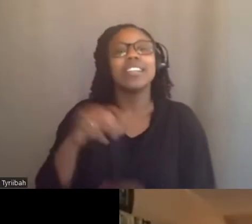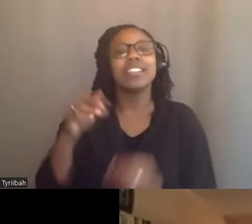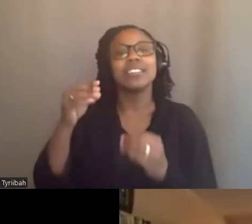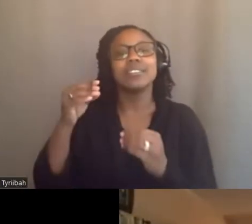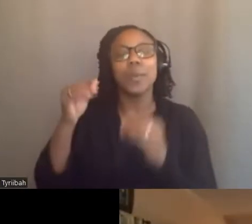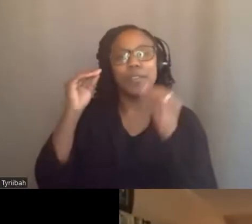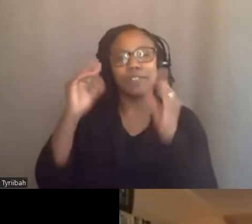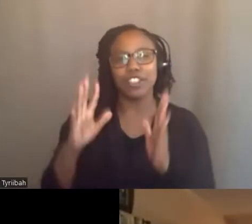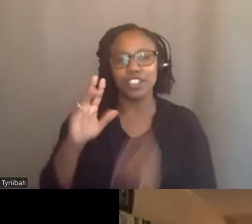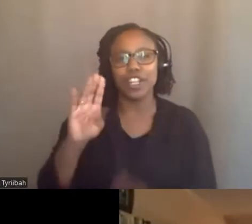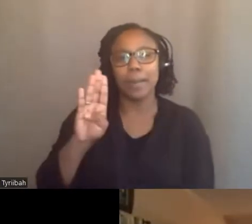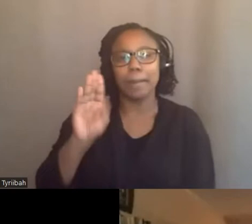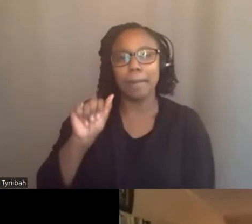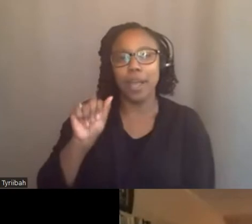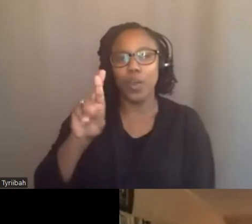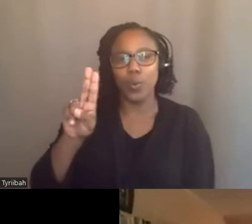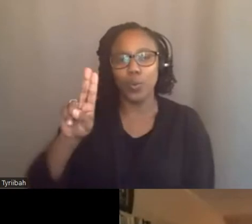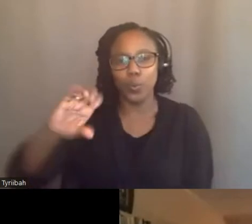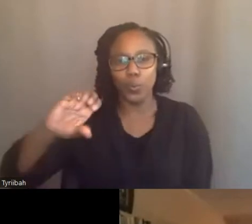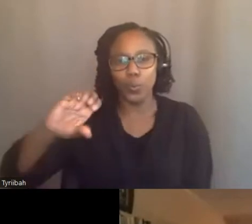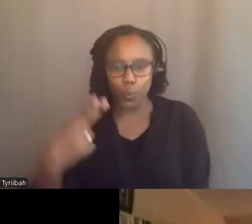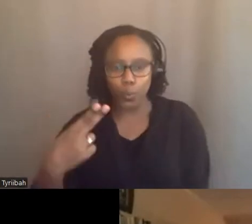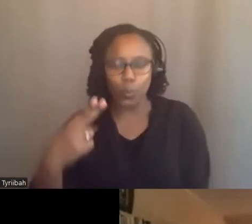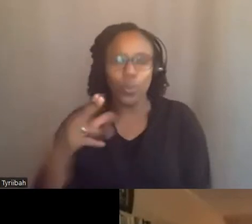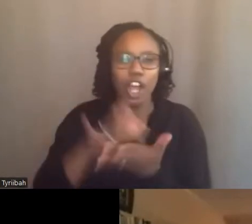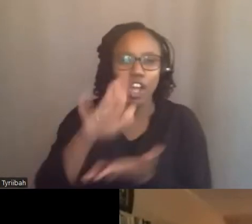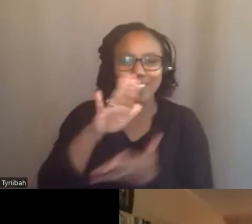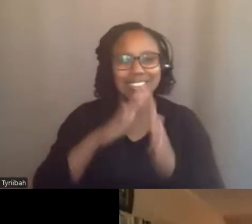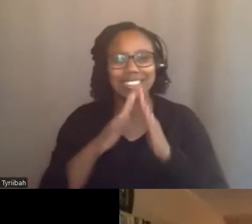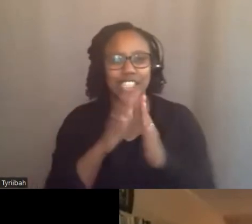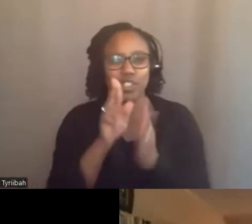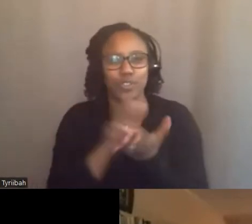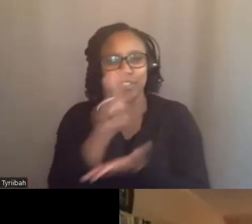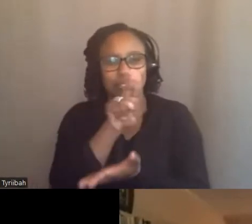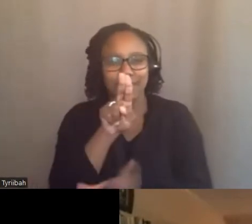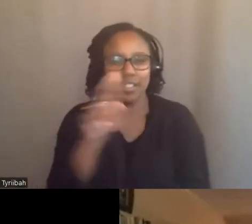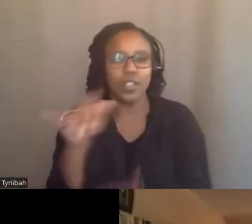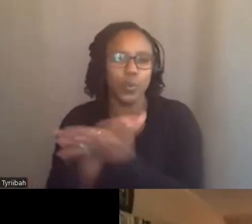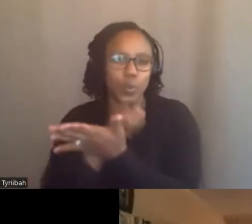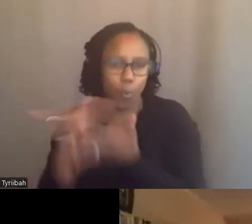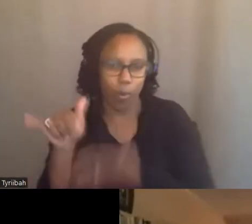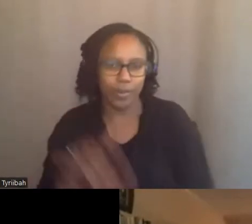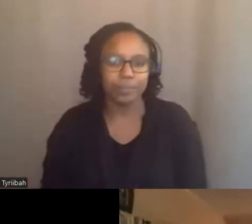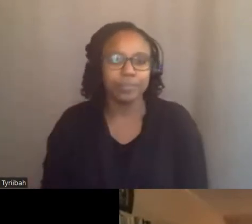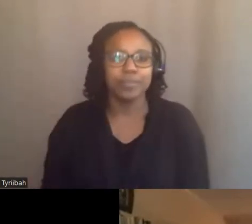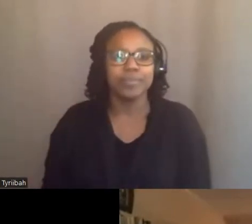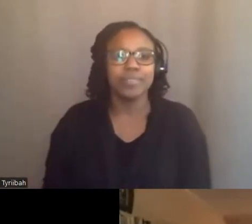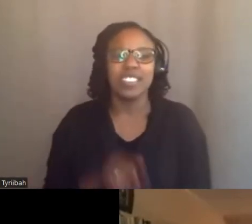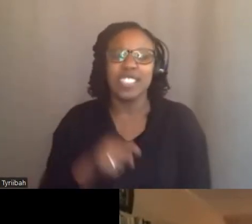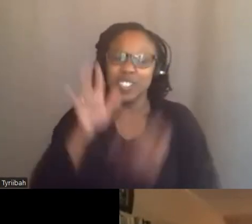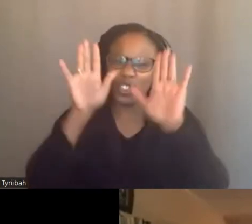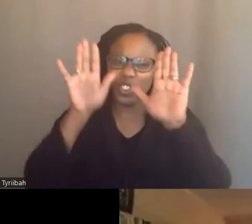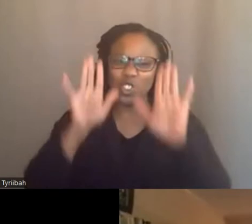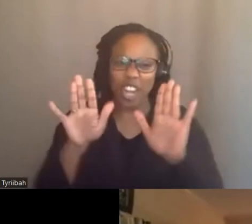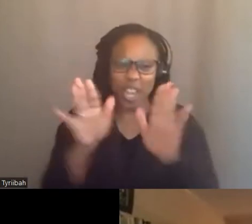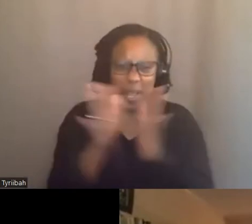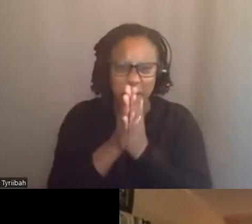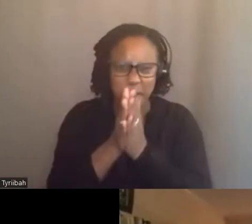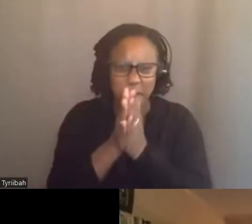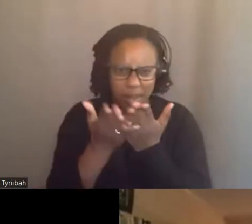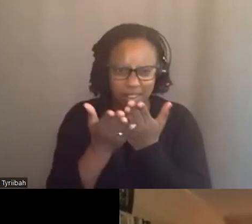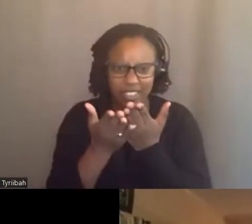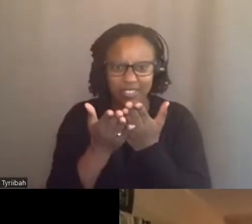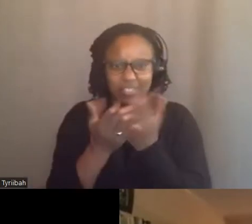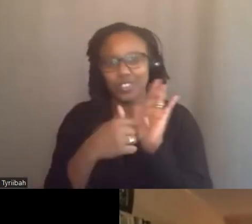City University of New York. She is the author of this incredible book,